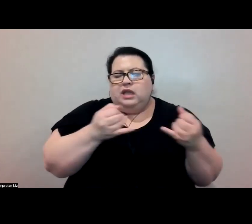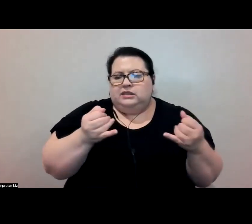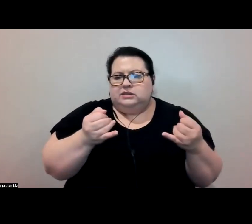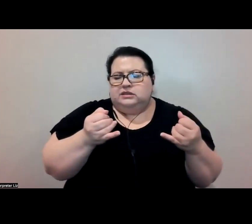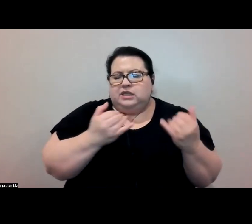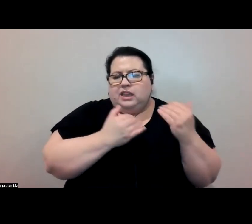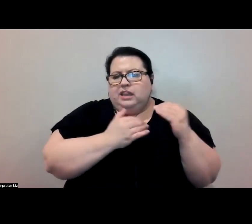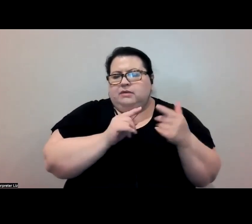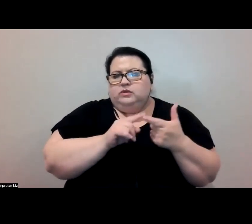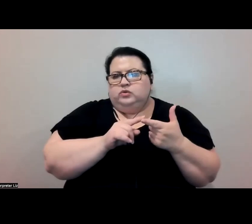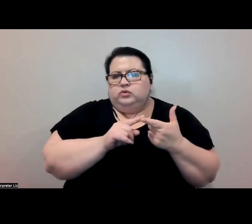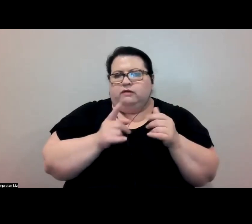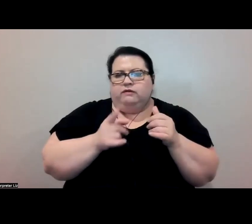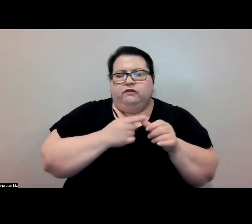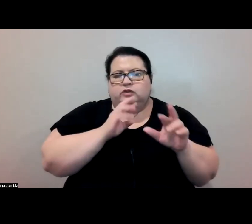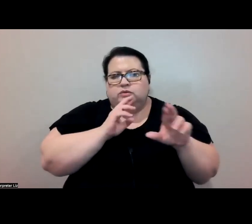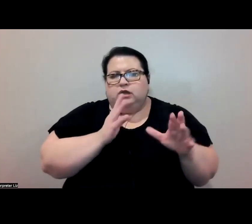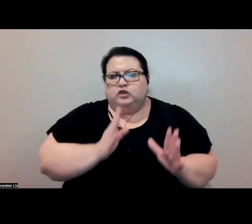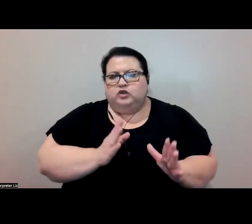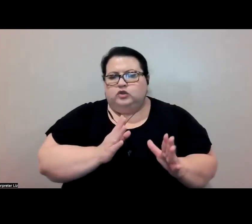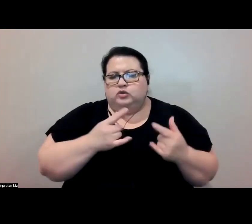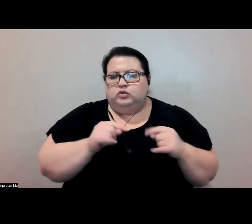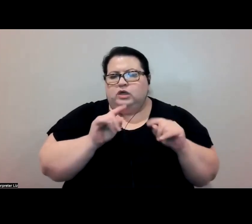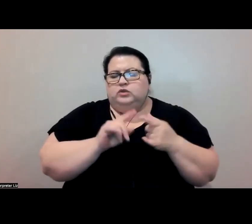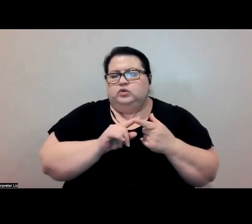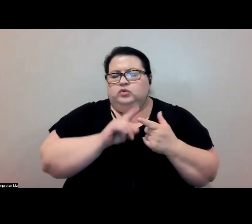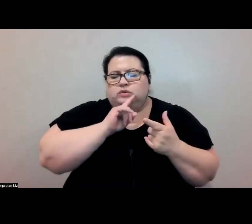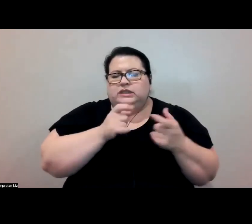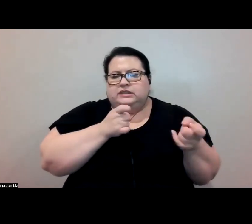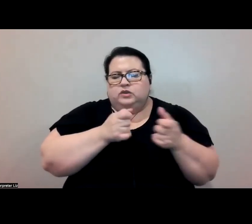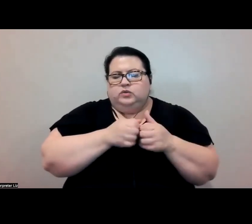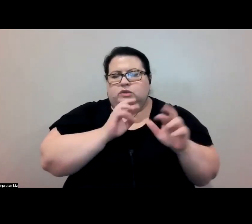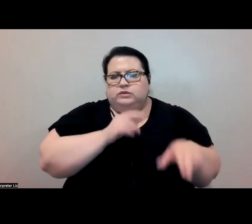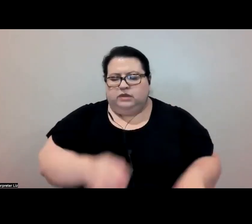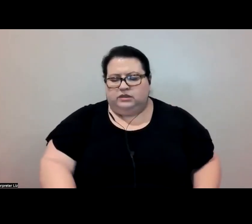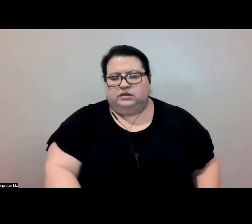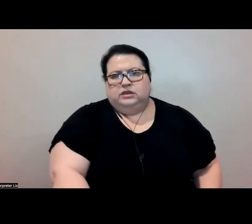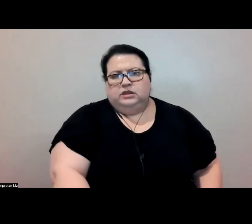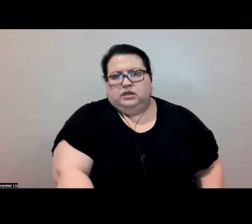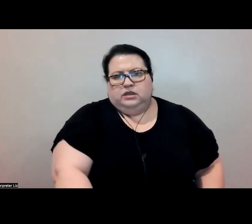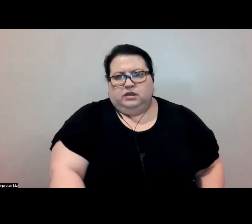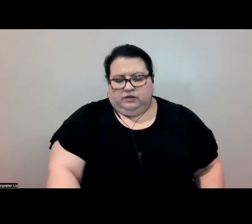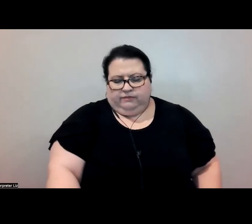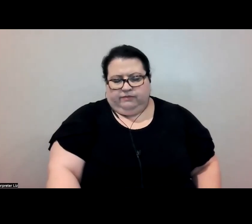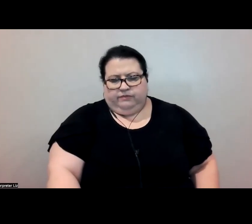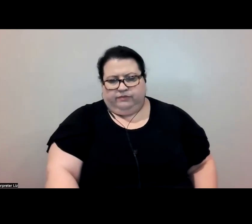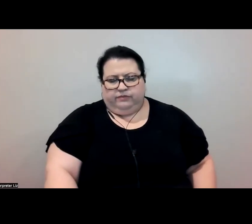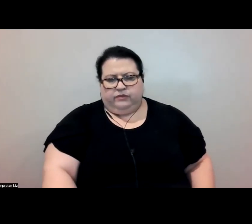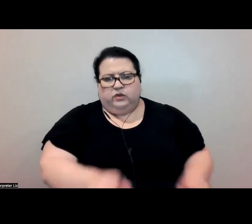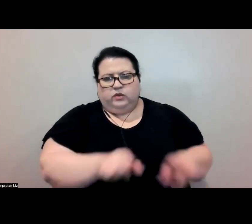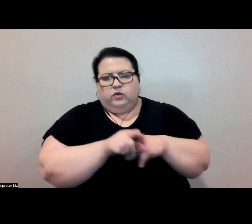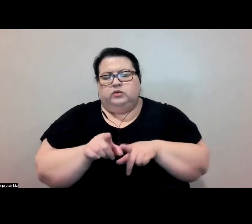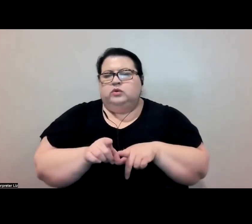limited to first responders trying to really deal with the response, and so are not necessarily open. So